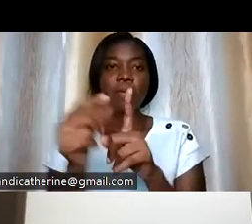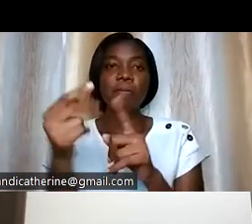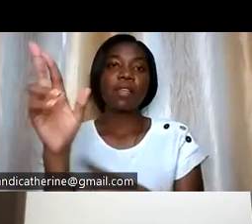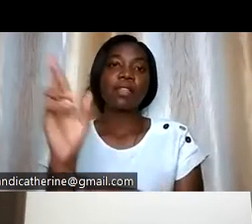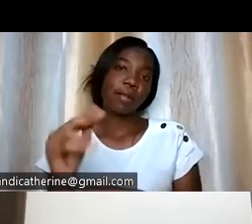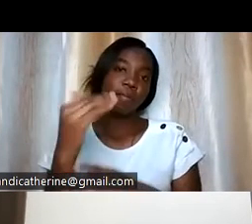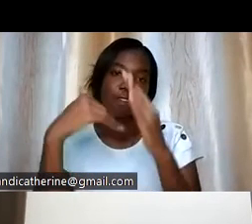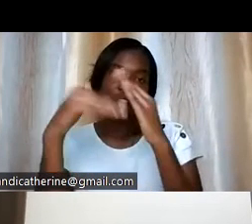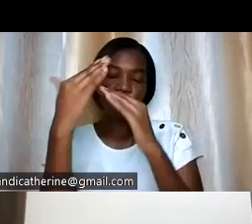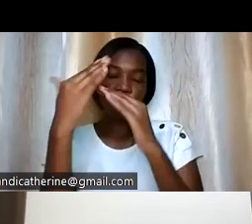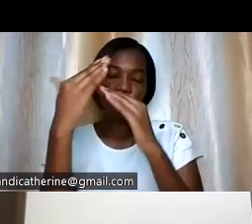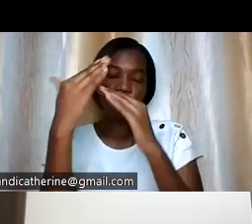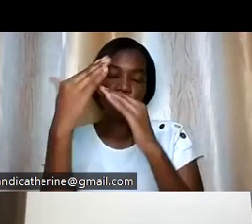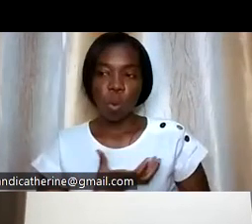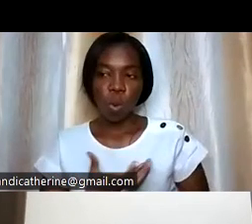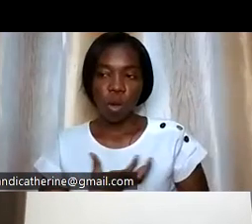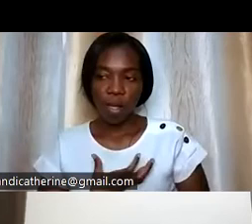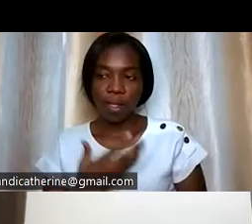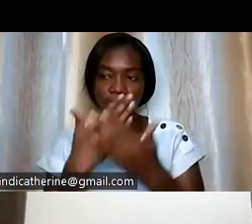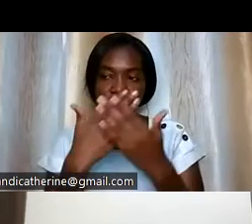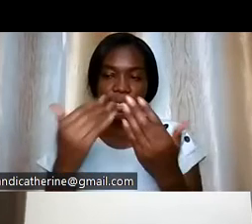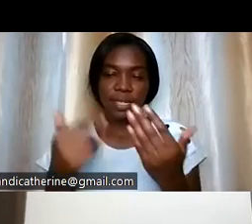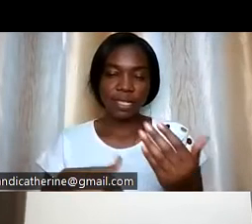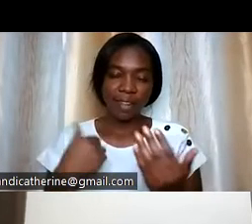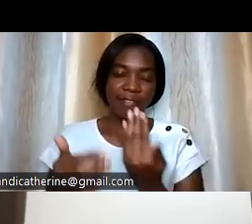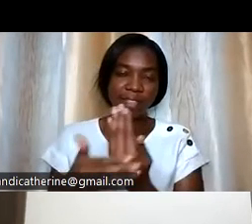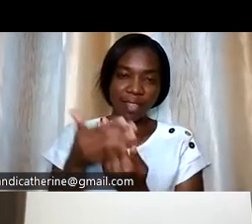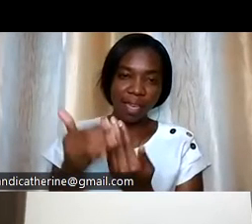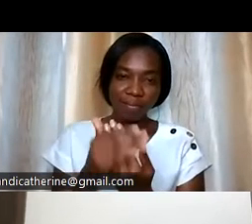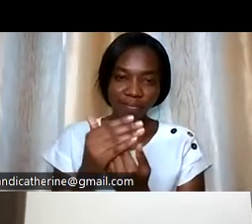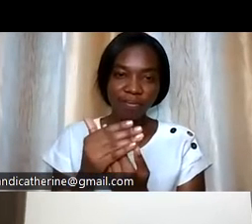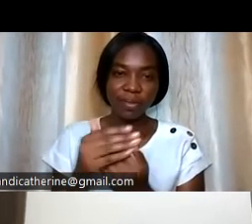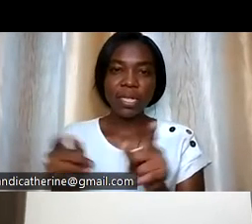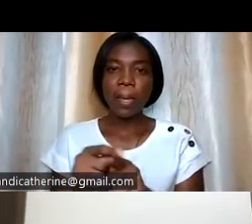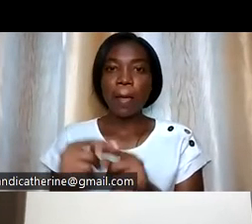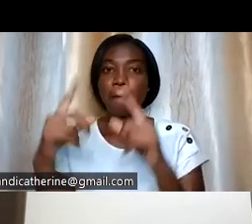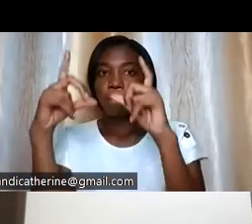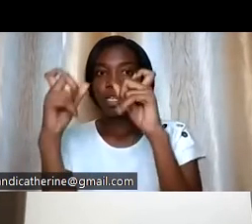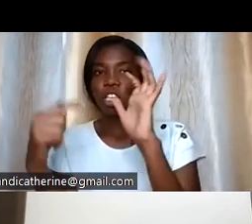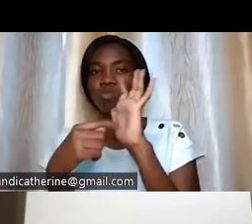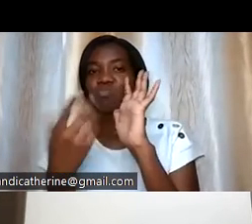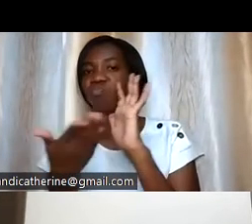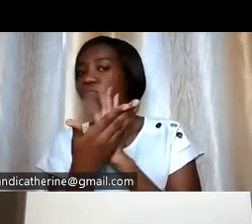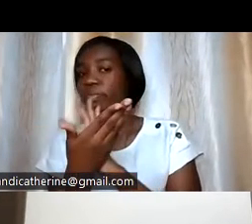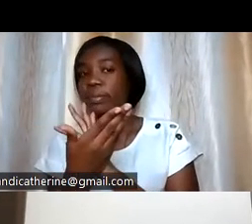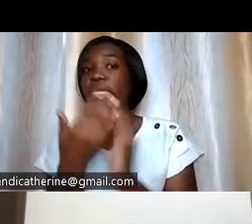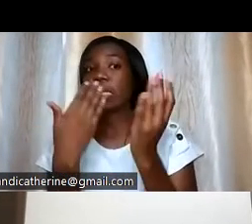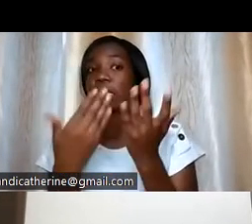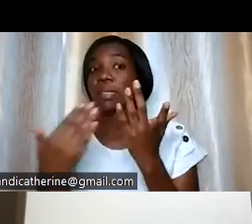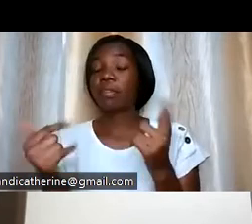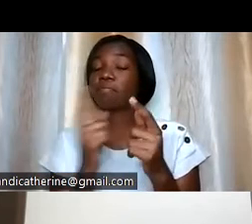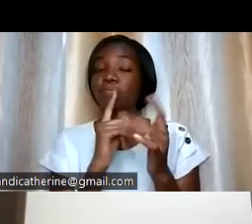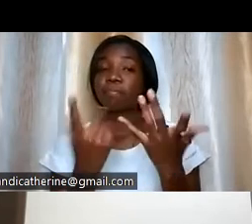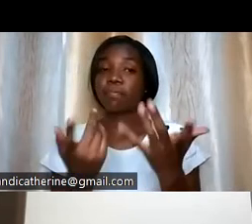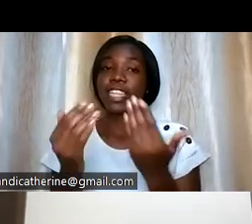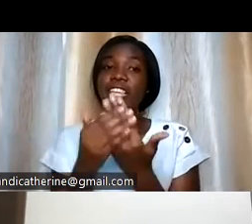have your own duty of self-care. Just like this picture shows, it's up to you to take care of yourself.